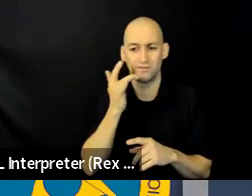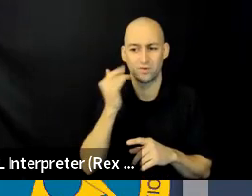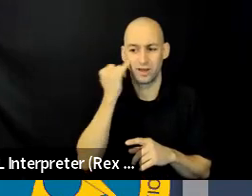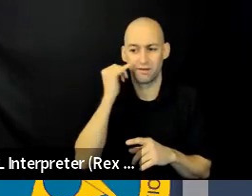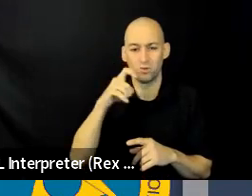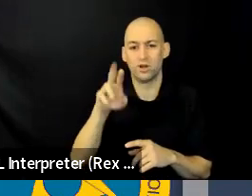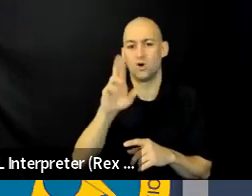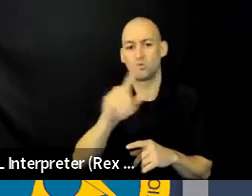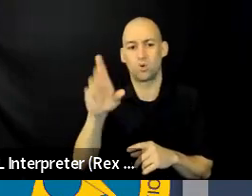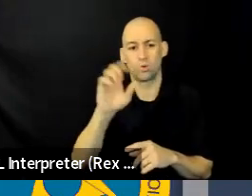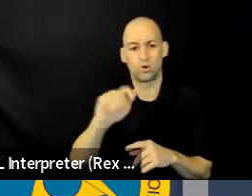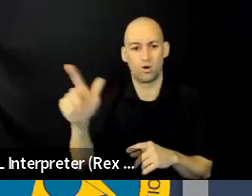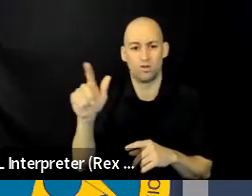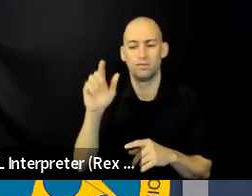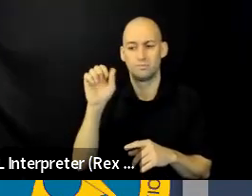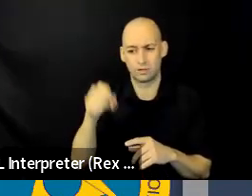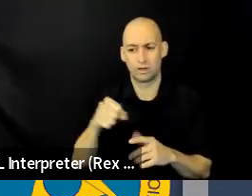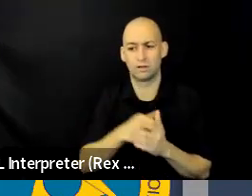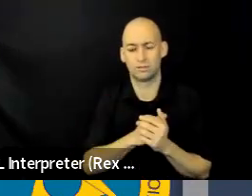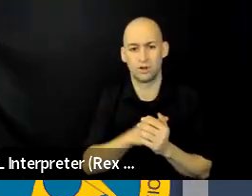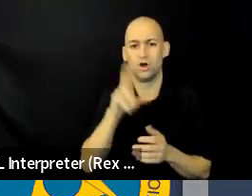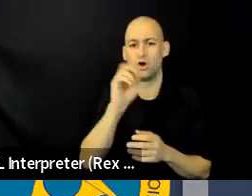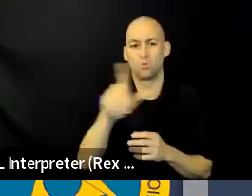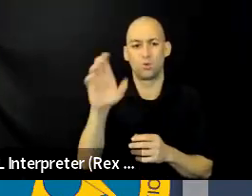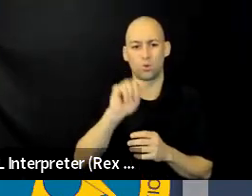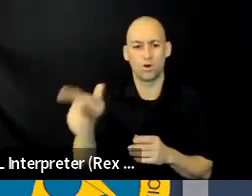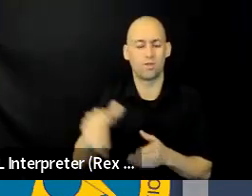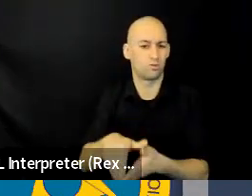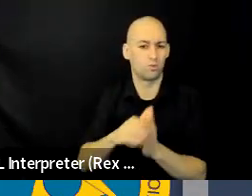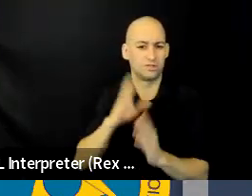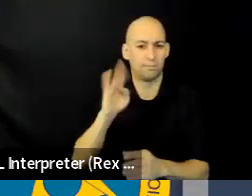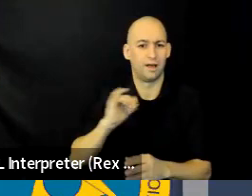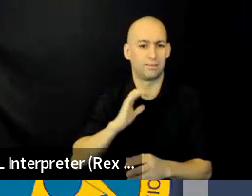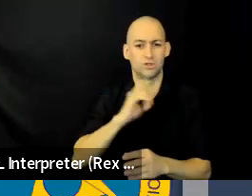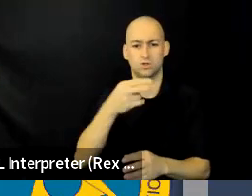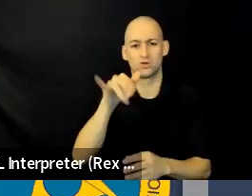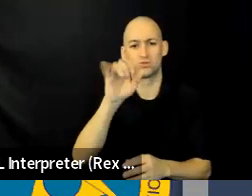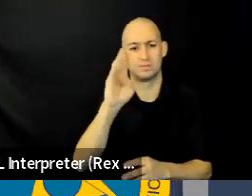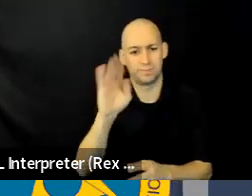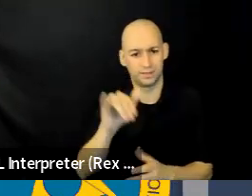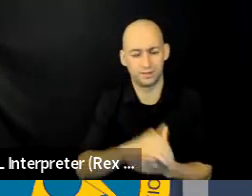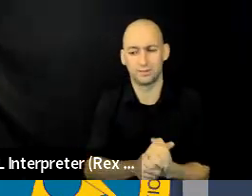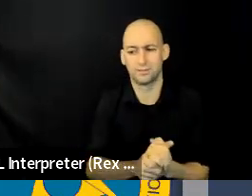roll call, we shall. Let's do roll call. That's been requested by Commissioner Grisby.